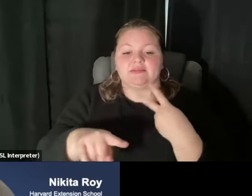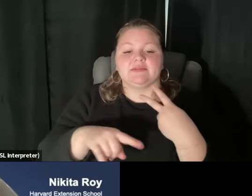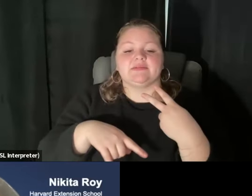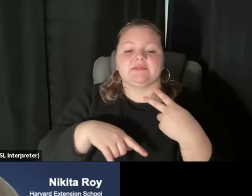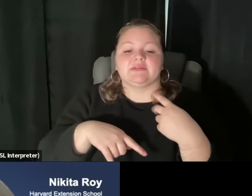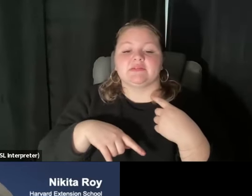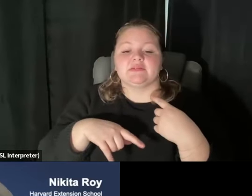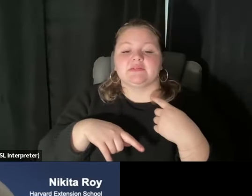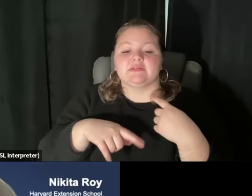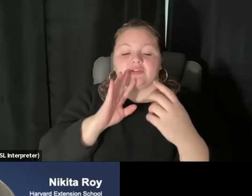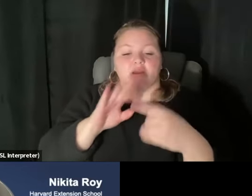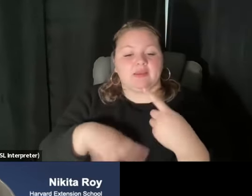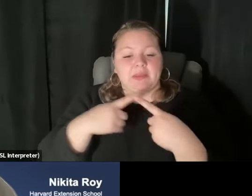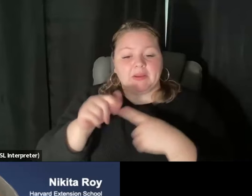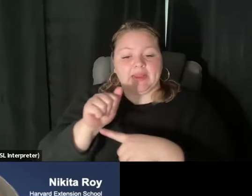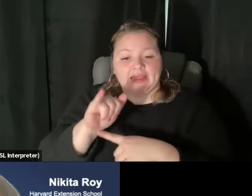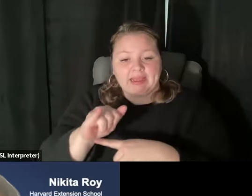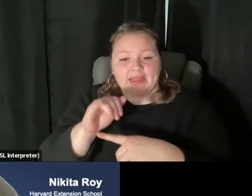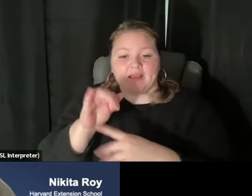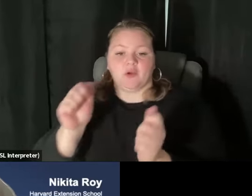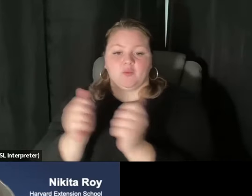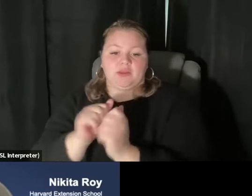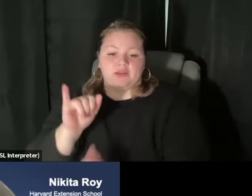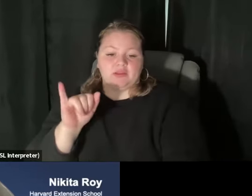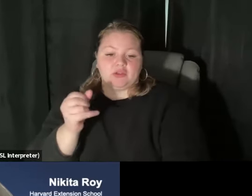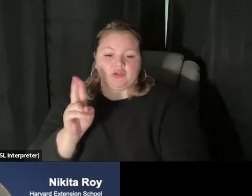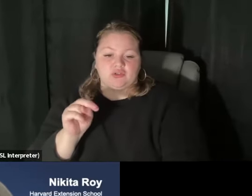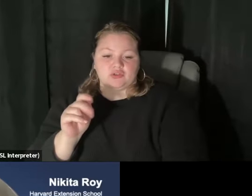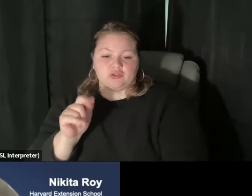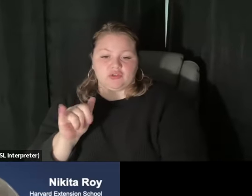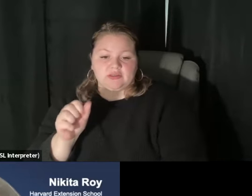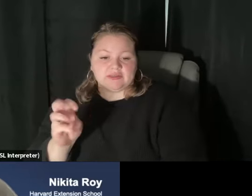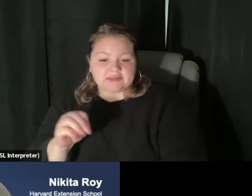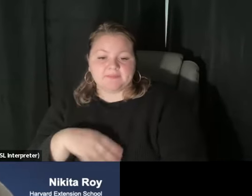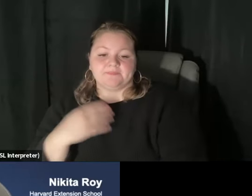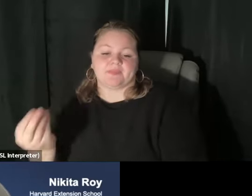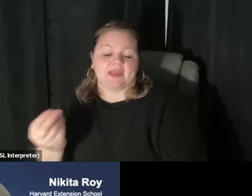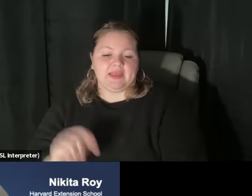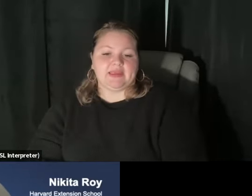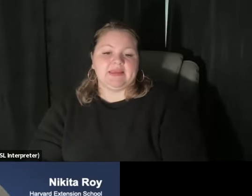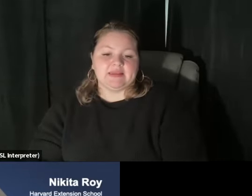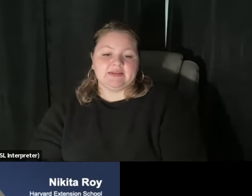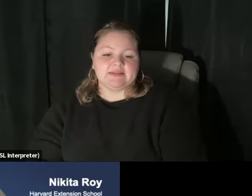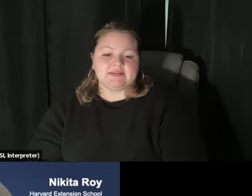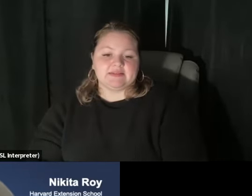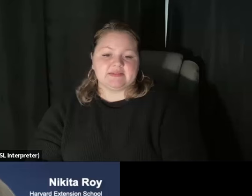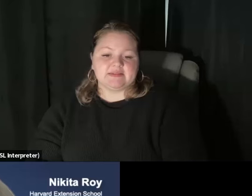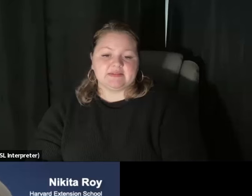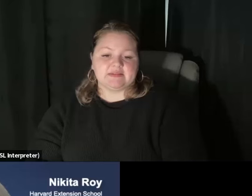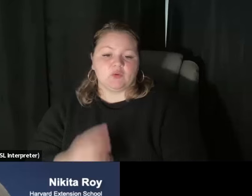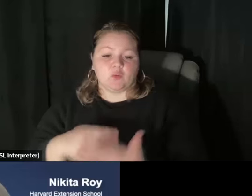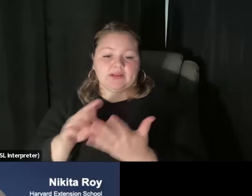of AI in journalism. And my strong background in data science that I got from this program has really been able